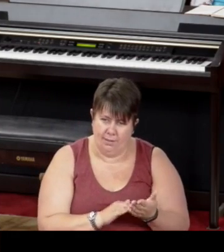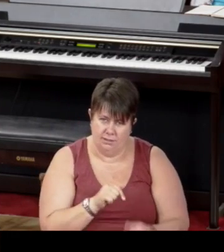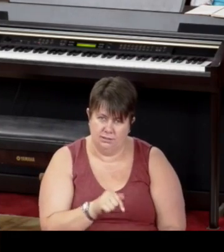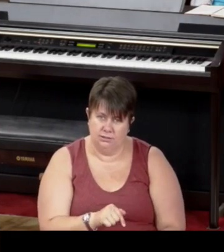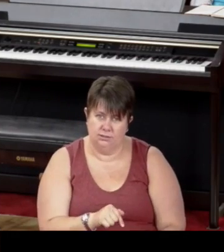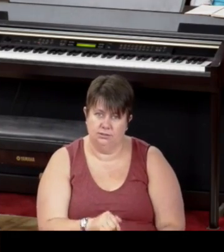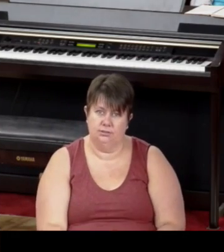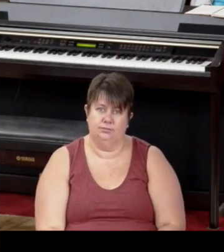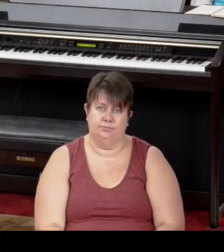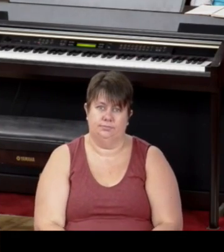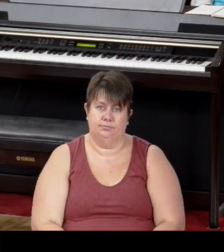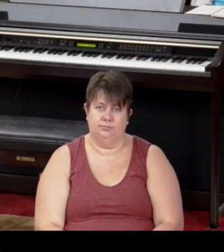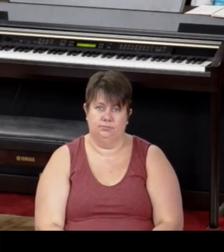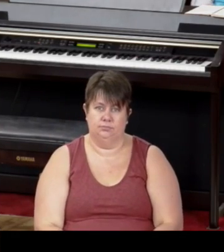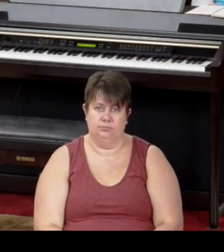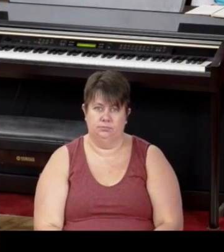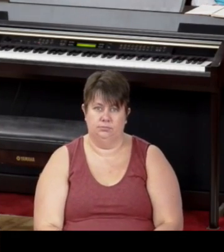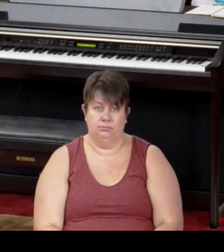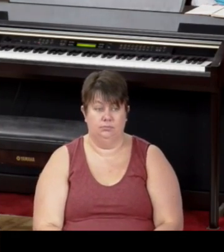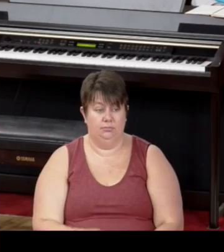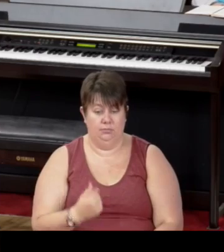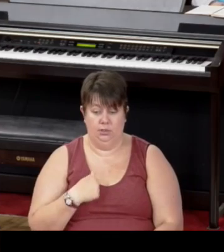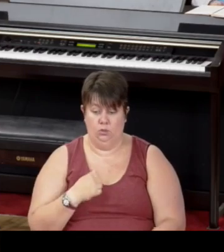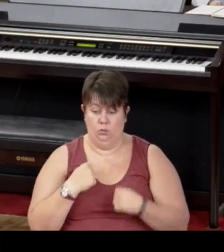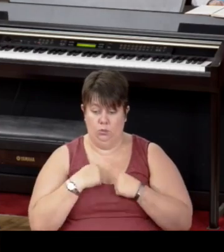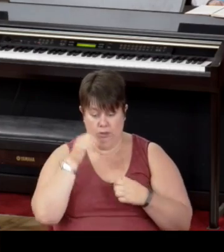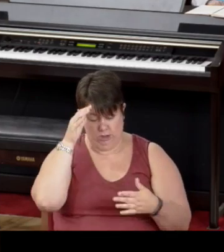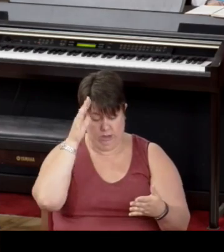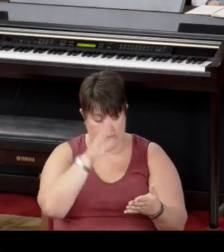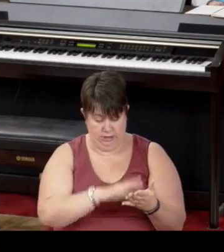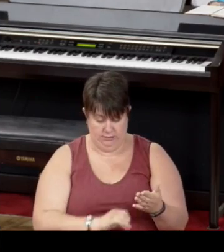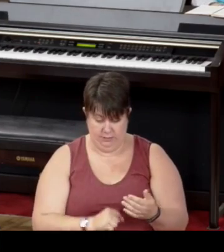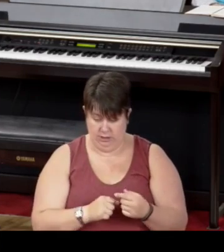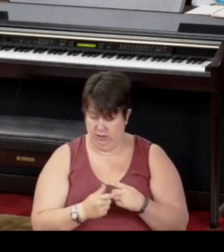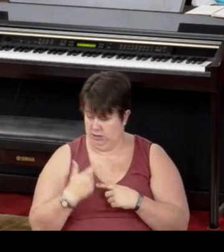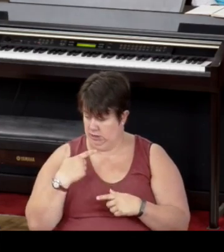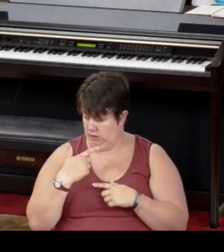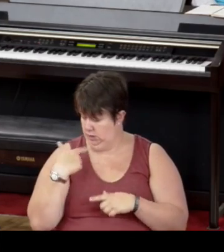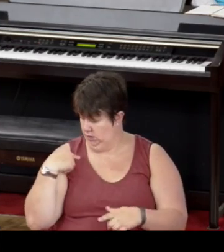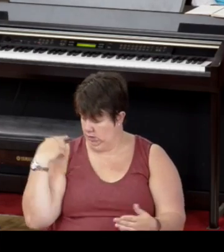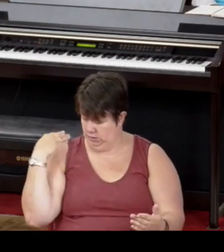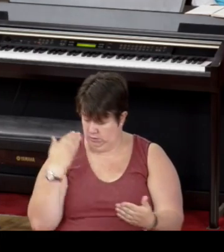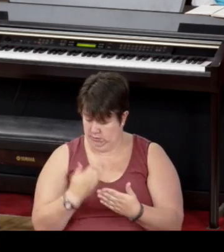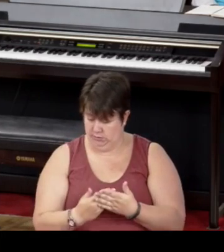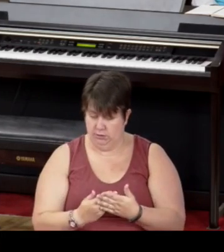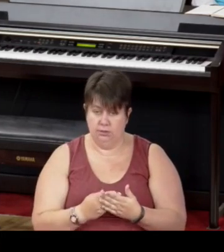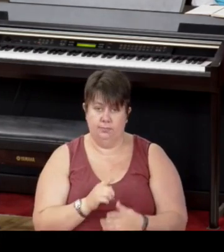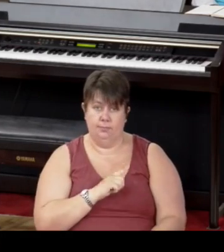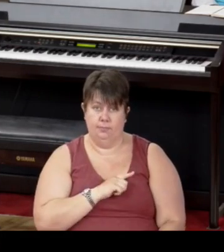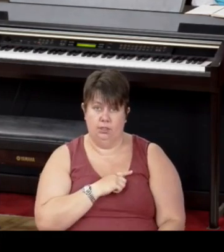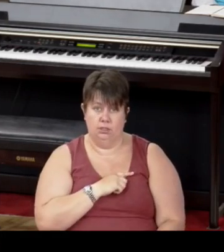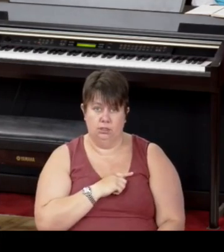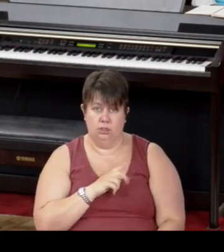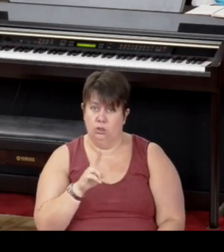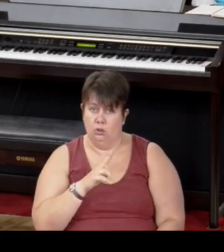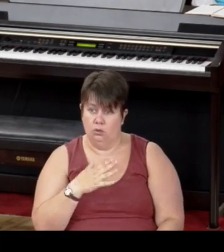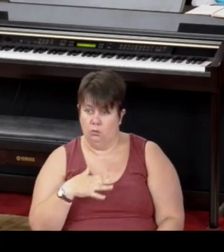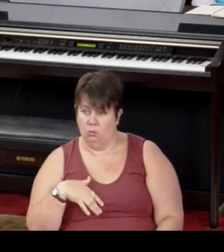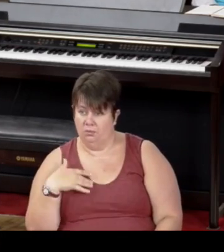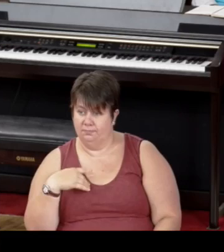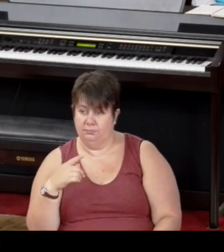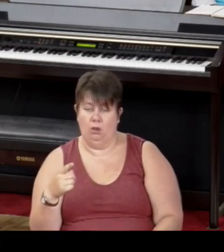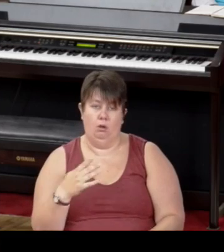us? And that was my experience of this past week. And I share that with you not because I'm looking for sympathy